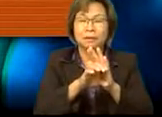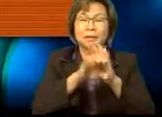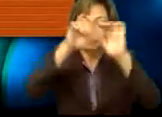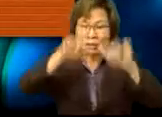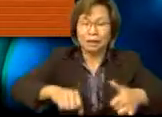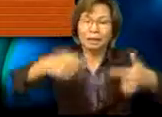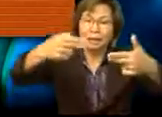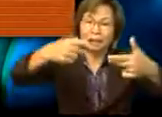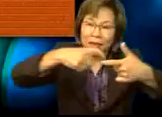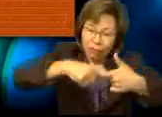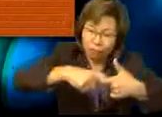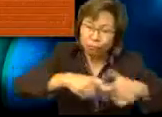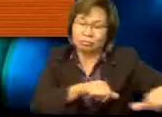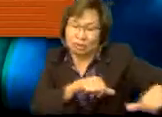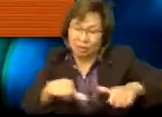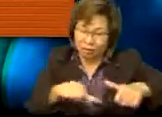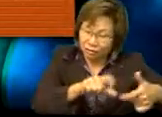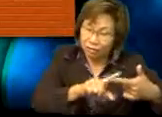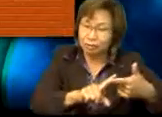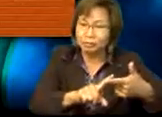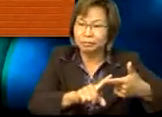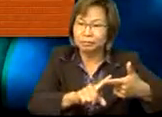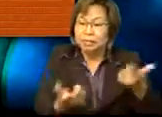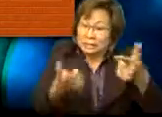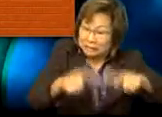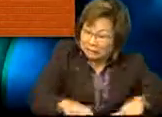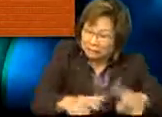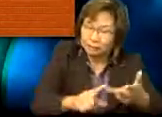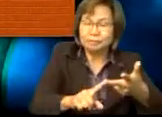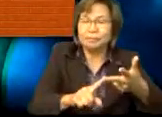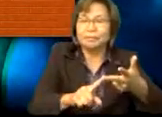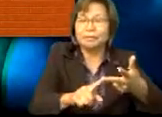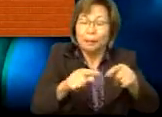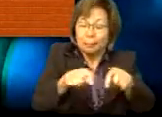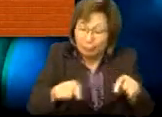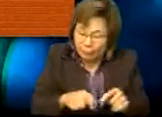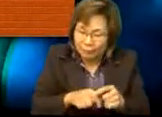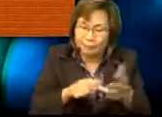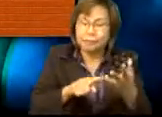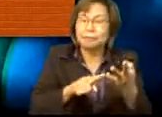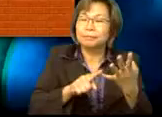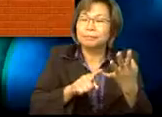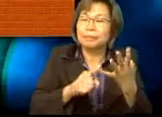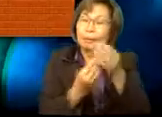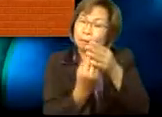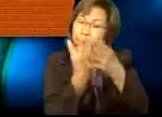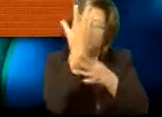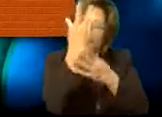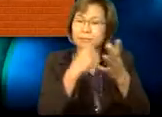activity, an incident, a place, a plant, an